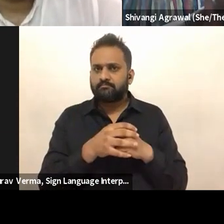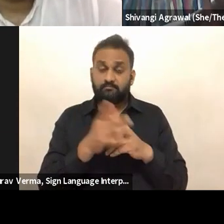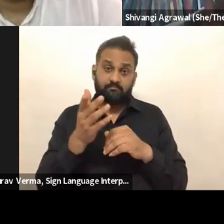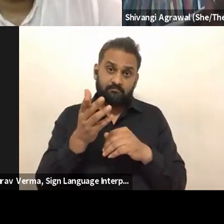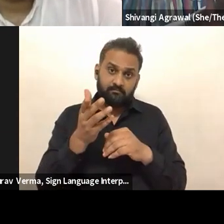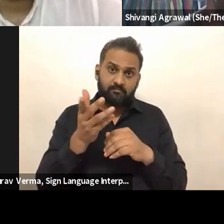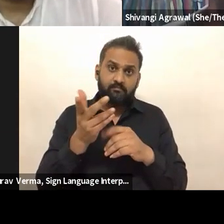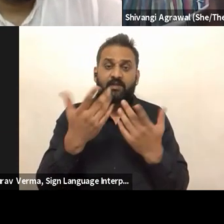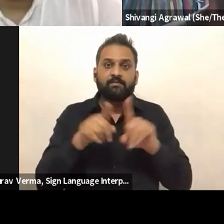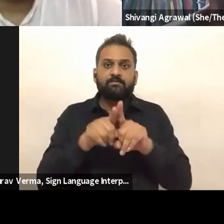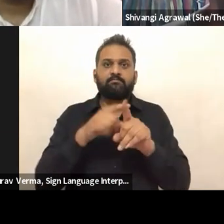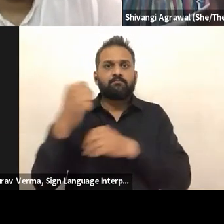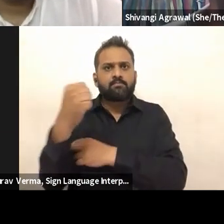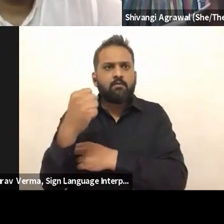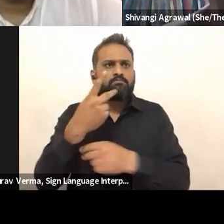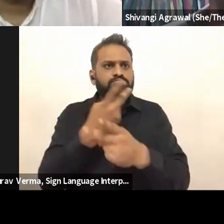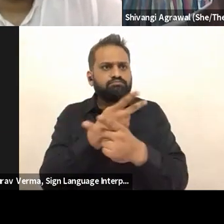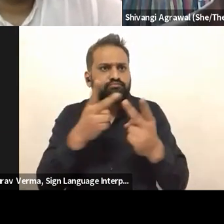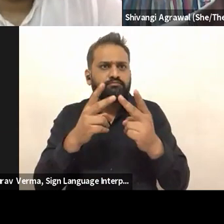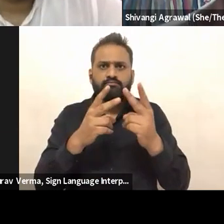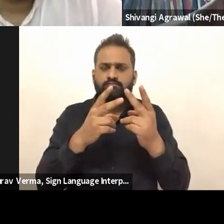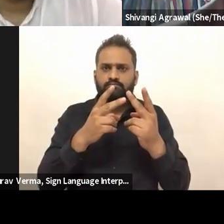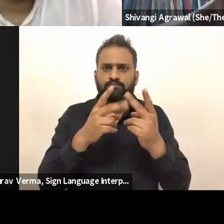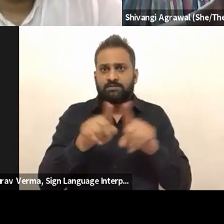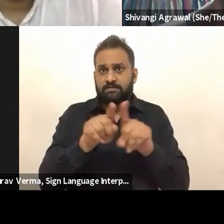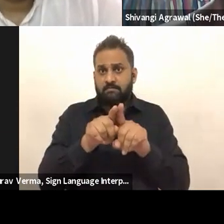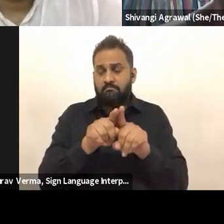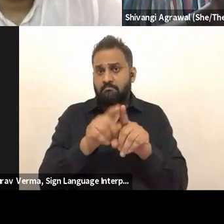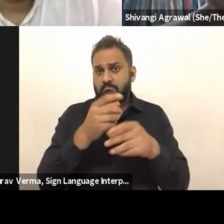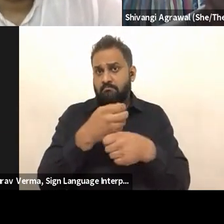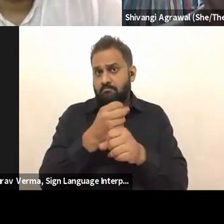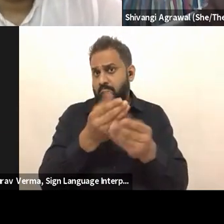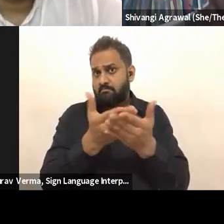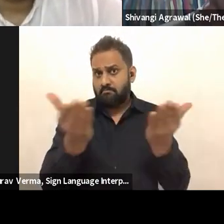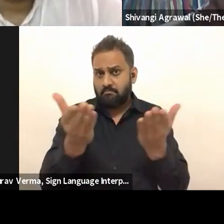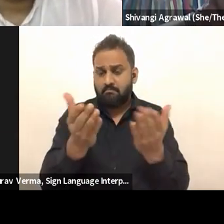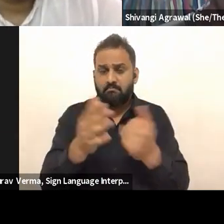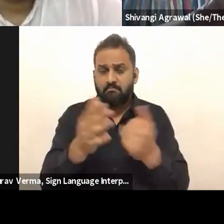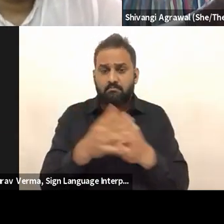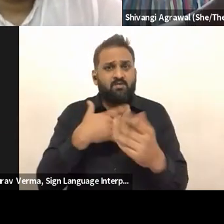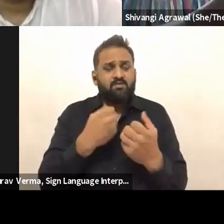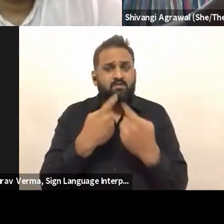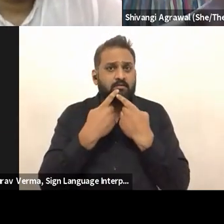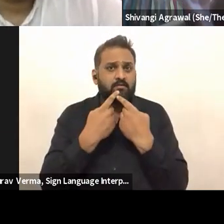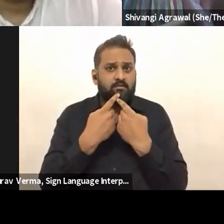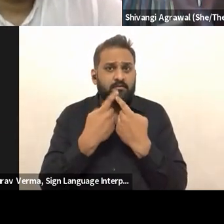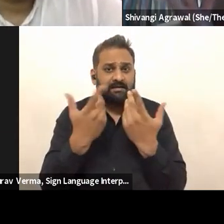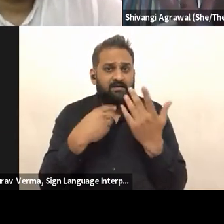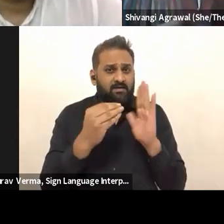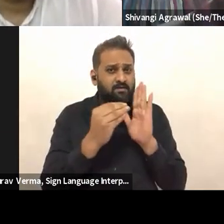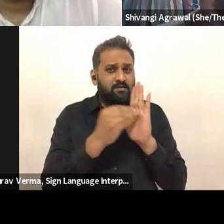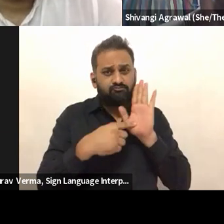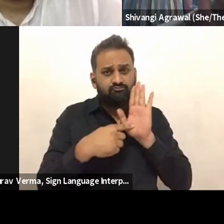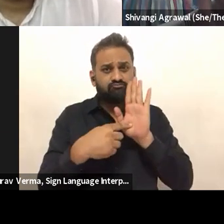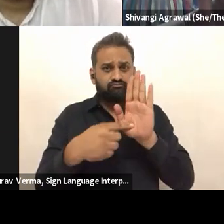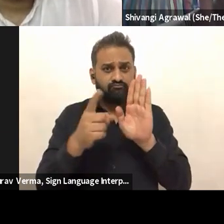the power structures that like hold us back. And I also want to mention that